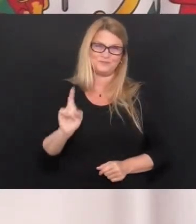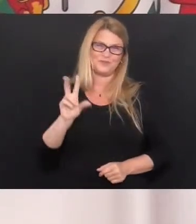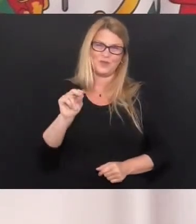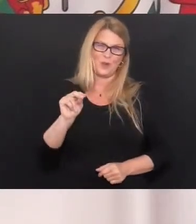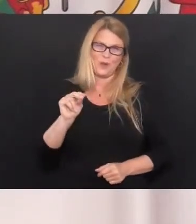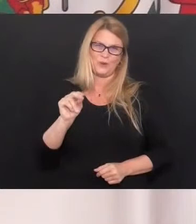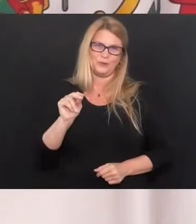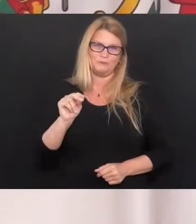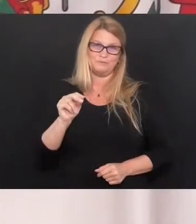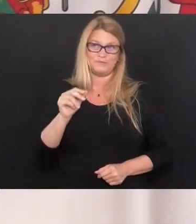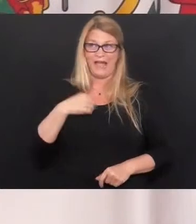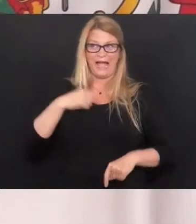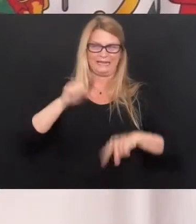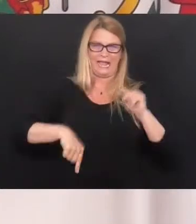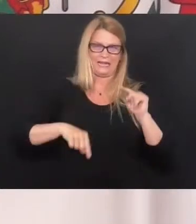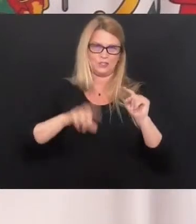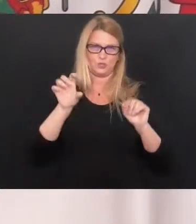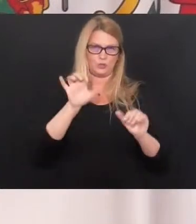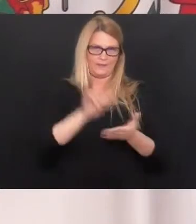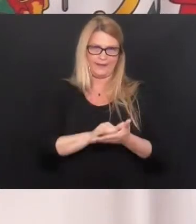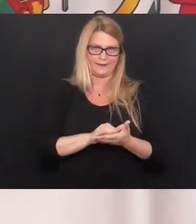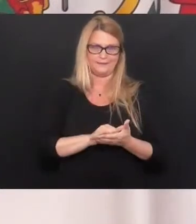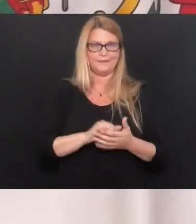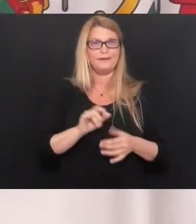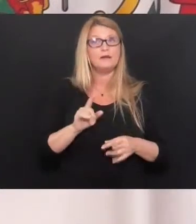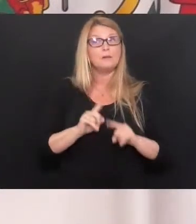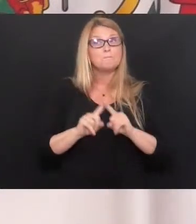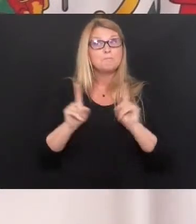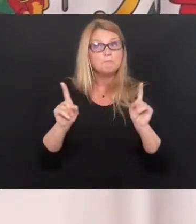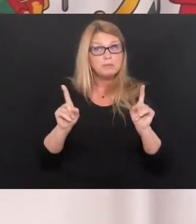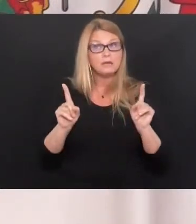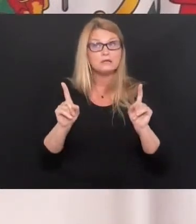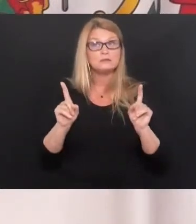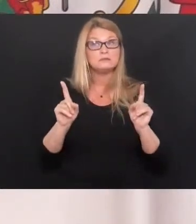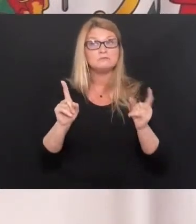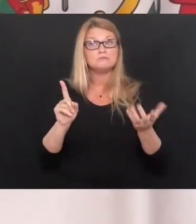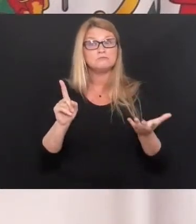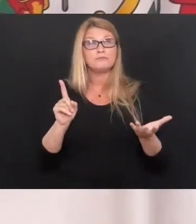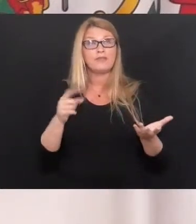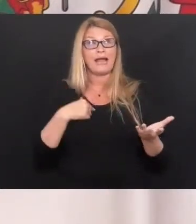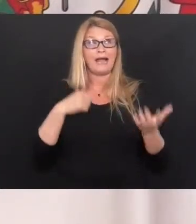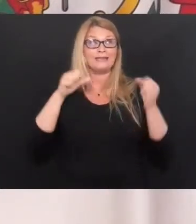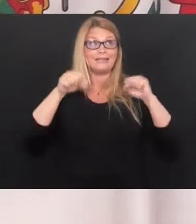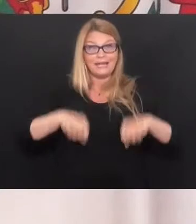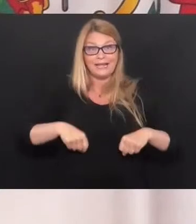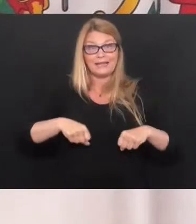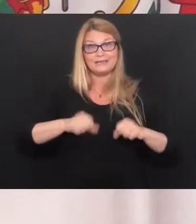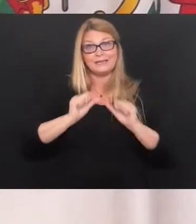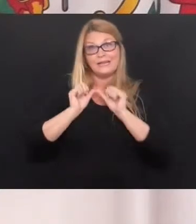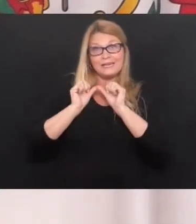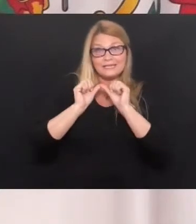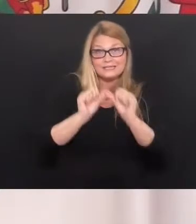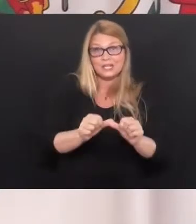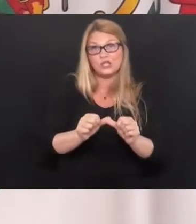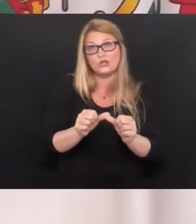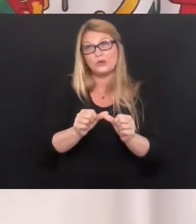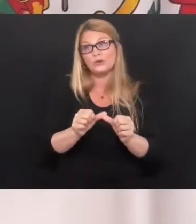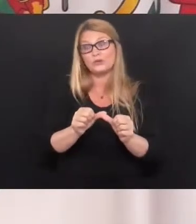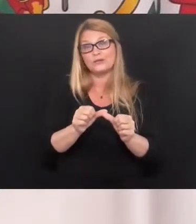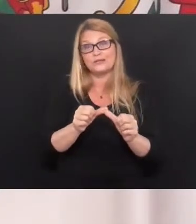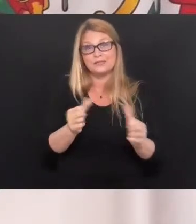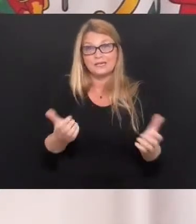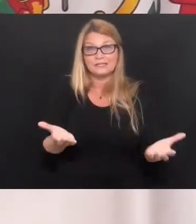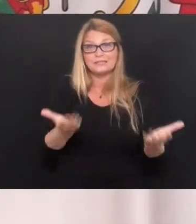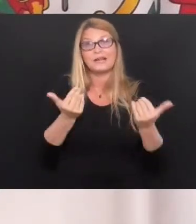and I don't think I can, but we really, I guess the only thing I can do is just continue to do what I have been